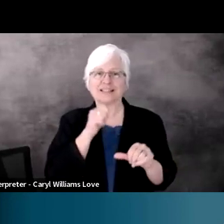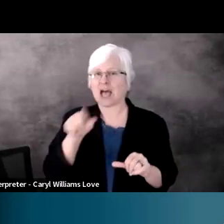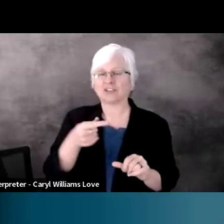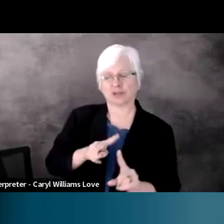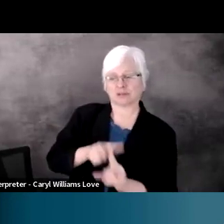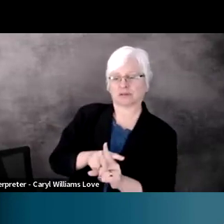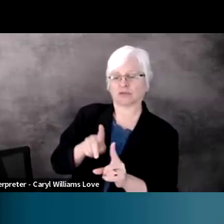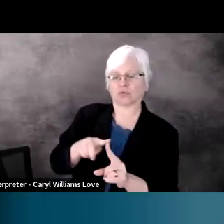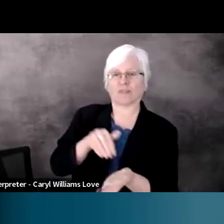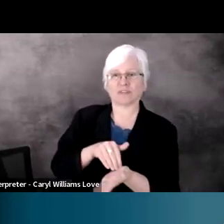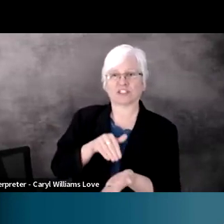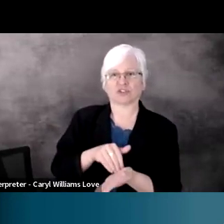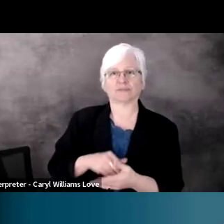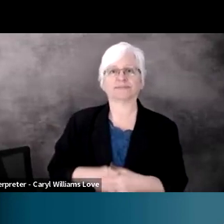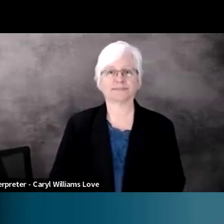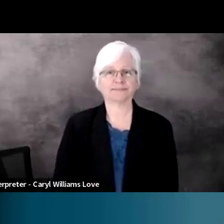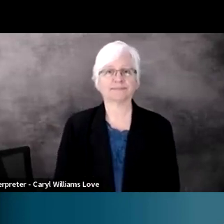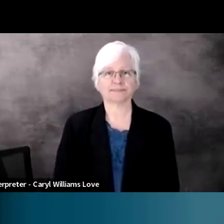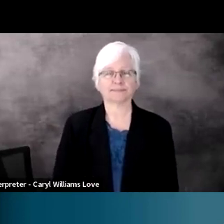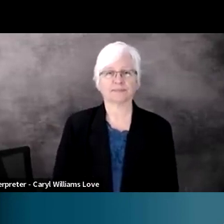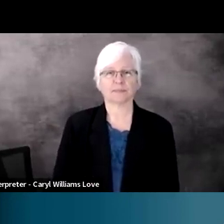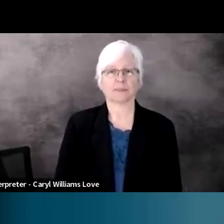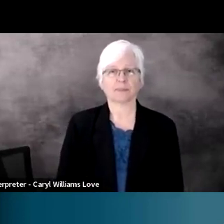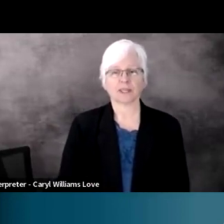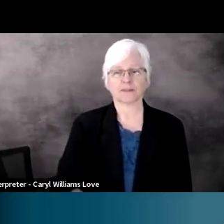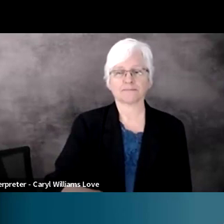task. Thank you, Dr. Whiteside.